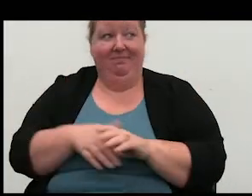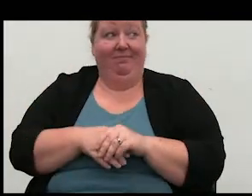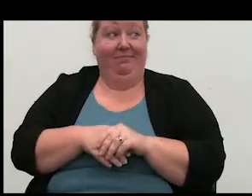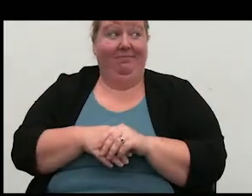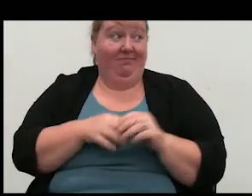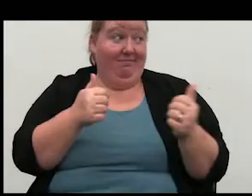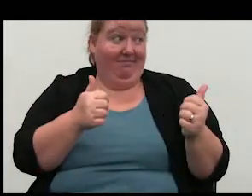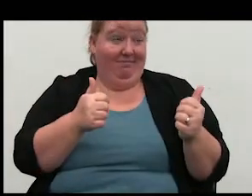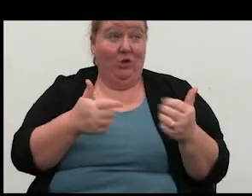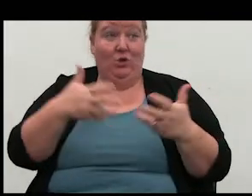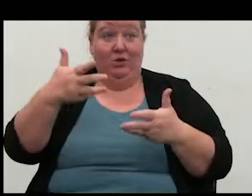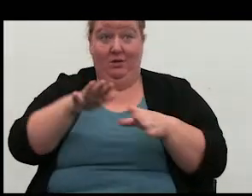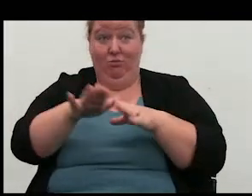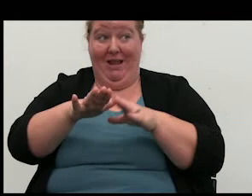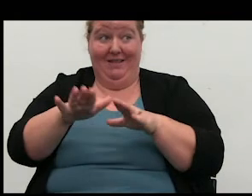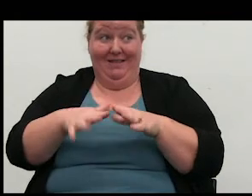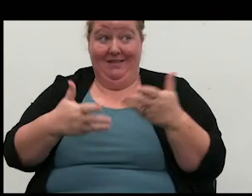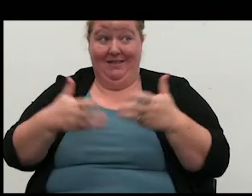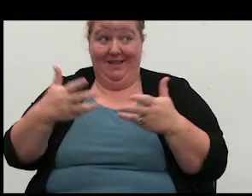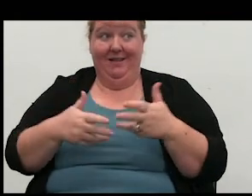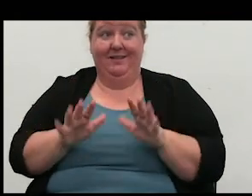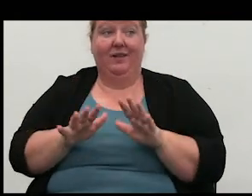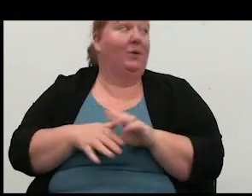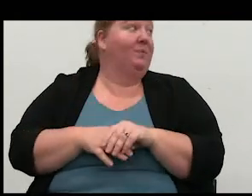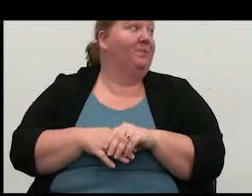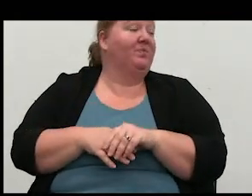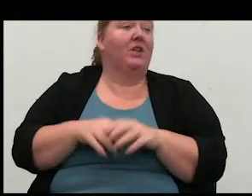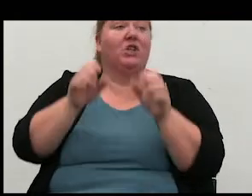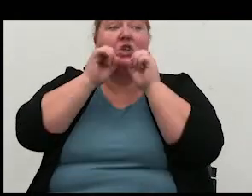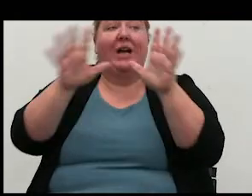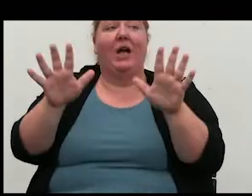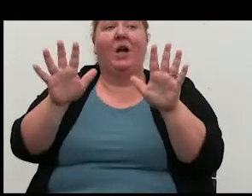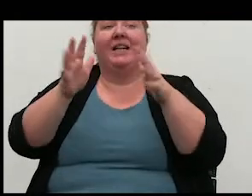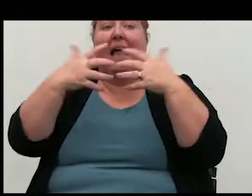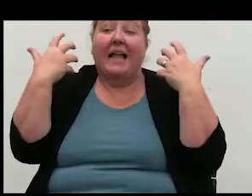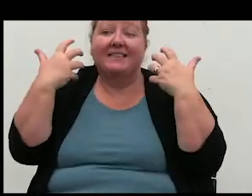you all practice the signs? So you're going to shout